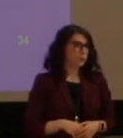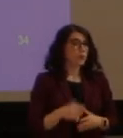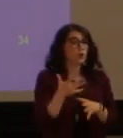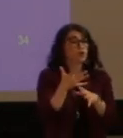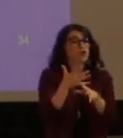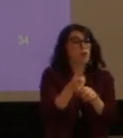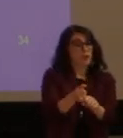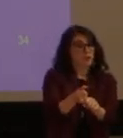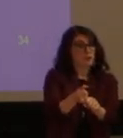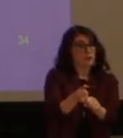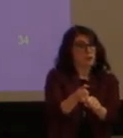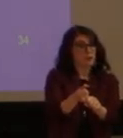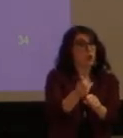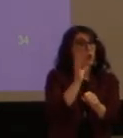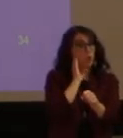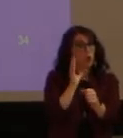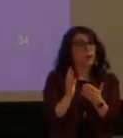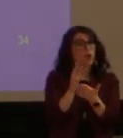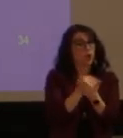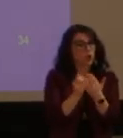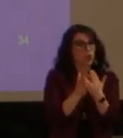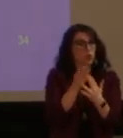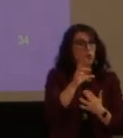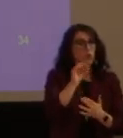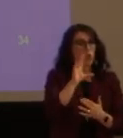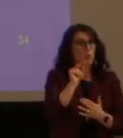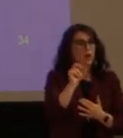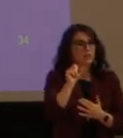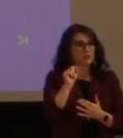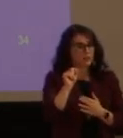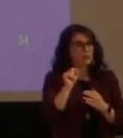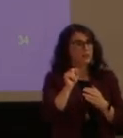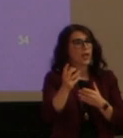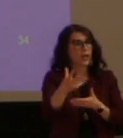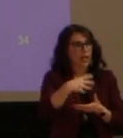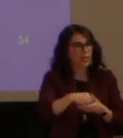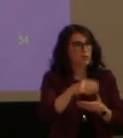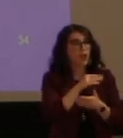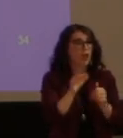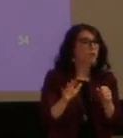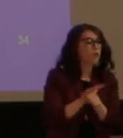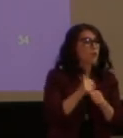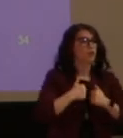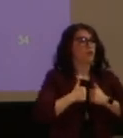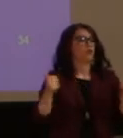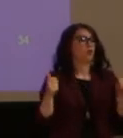Trust will be earned through robust engagement and full transparency.